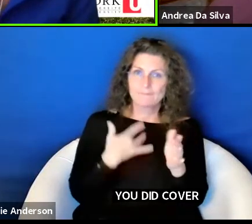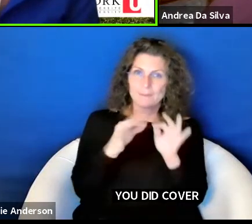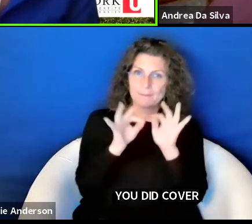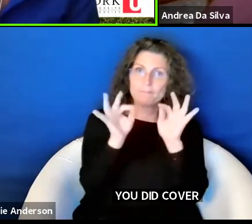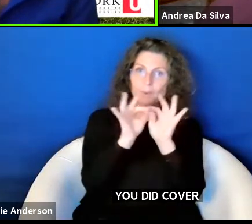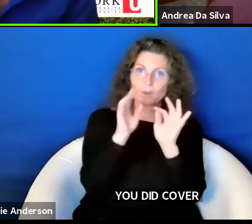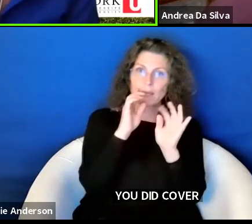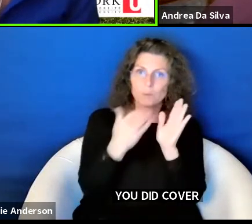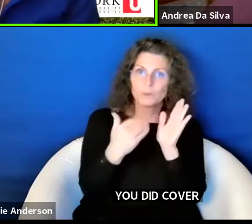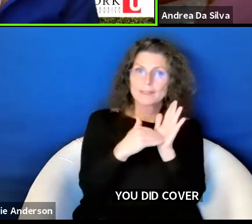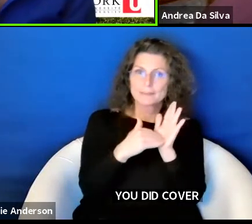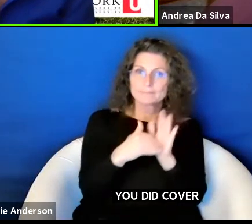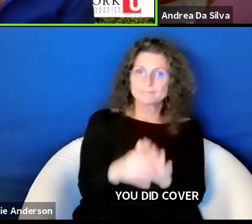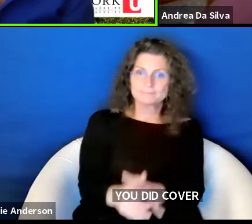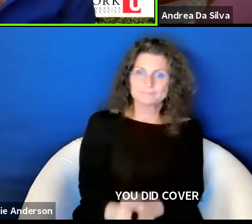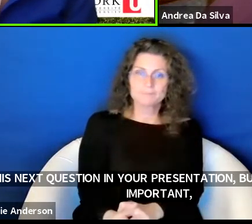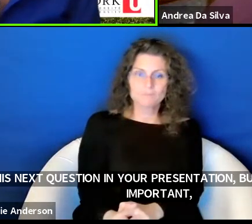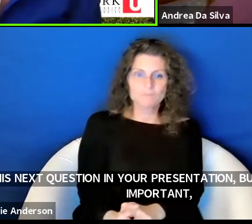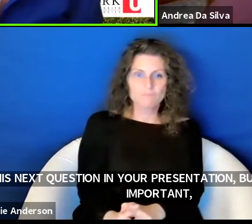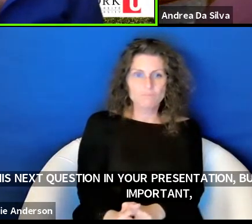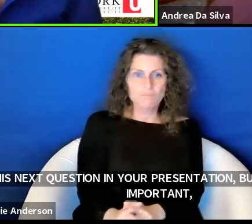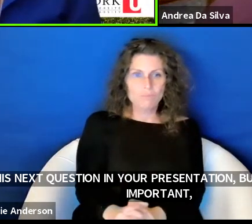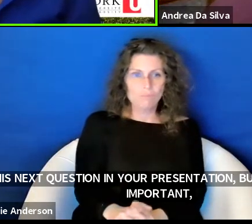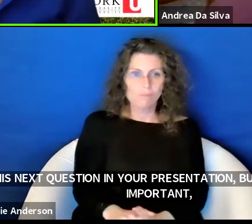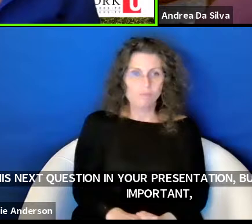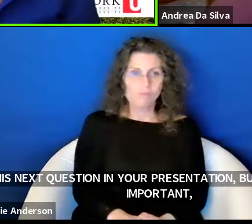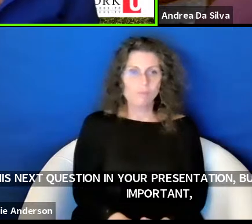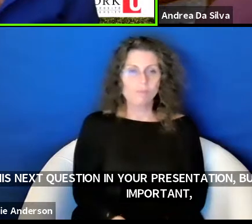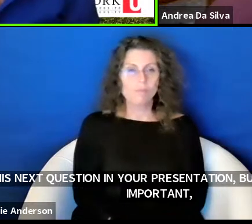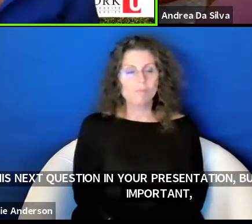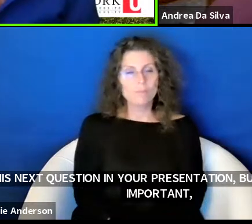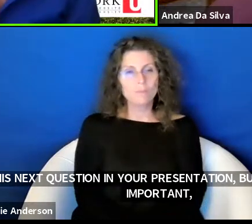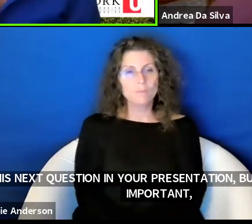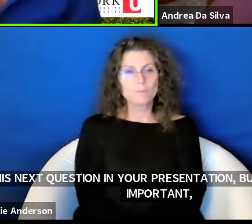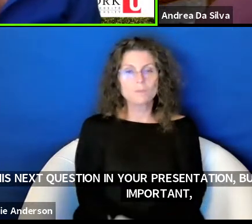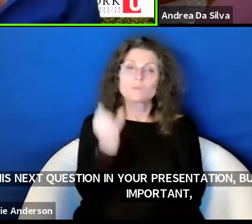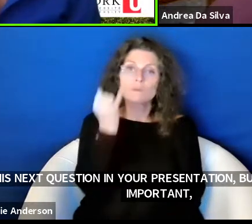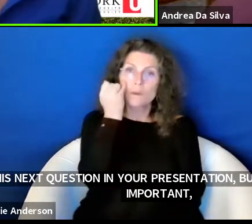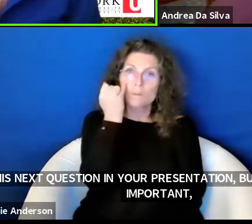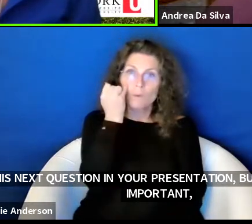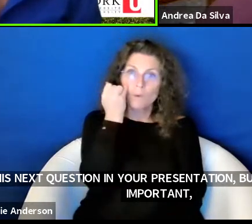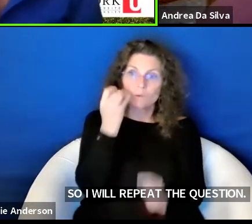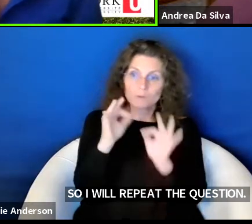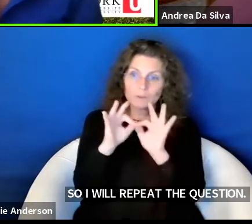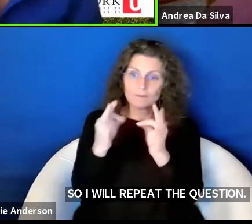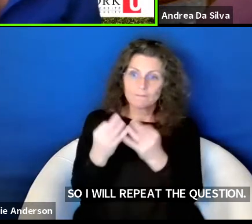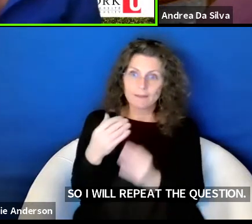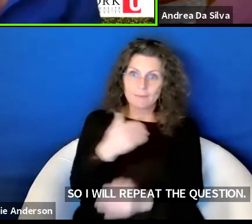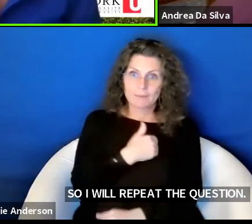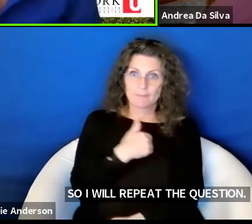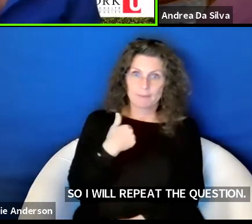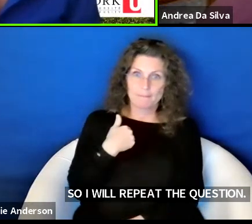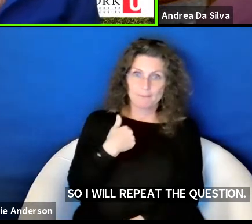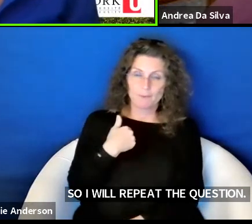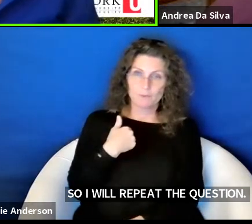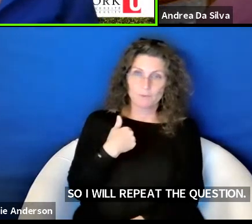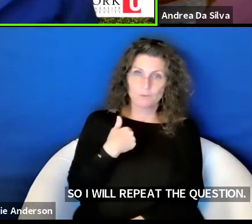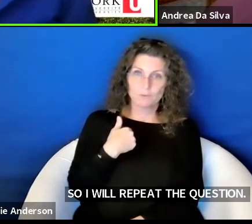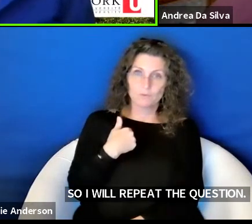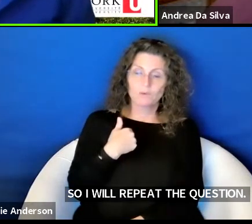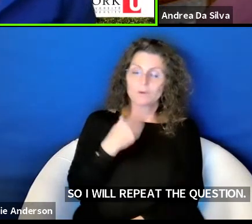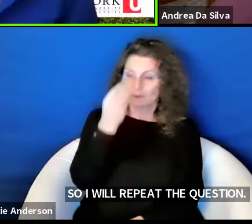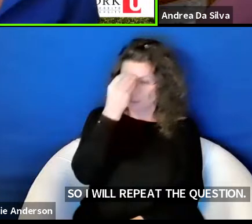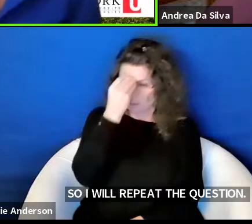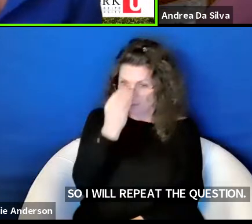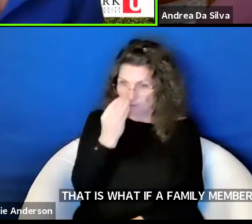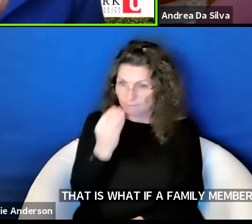will repeat the question. And that is, what if a family member is sick and told to self-isolate? Do